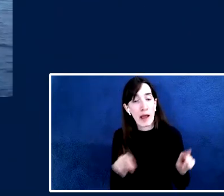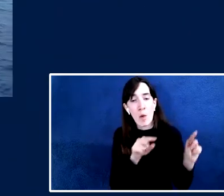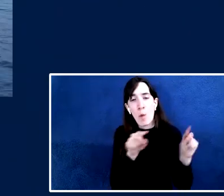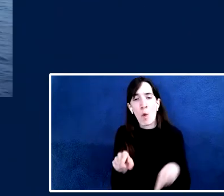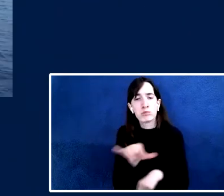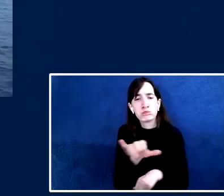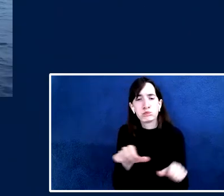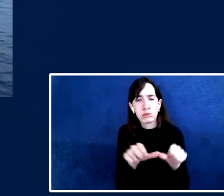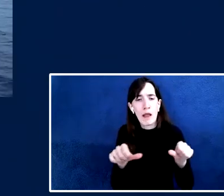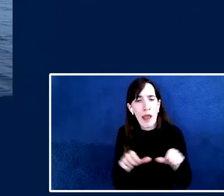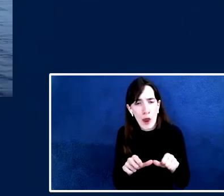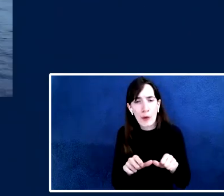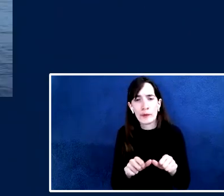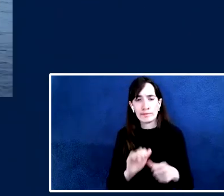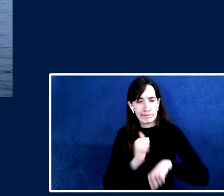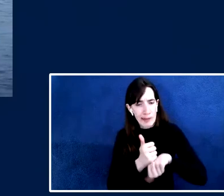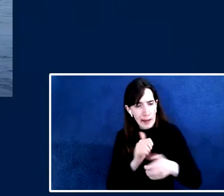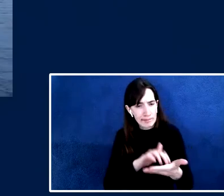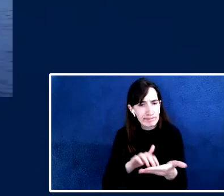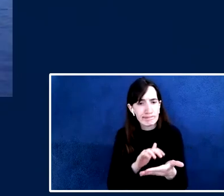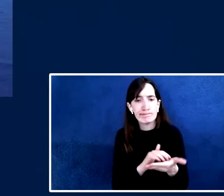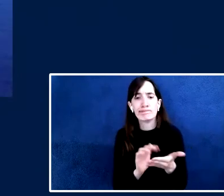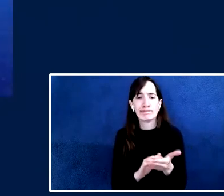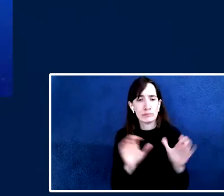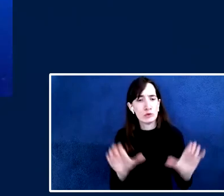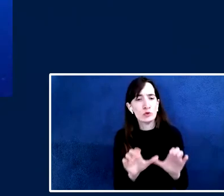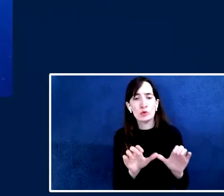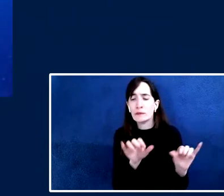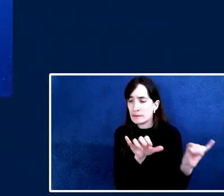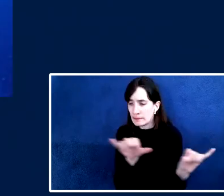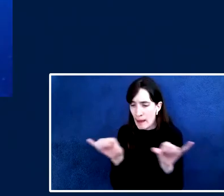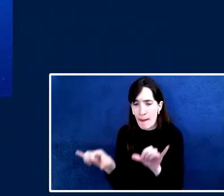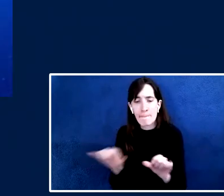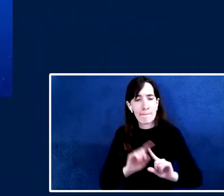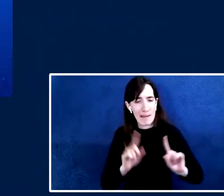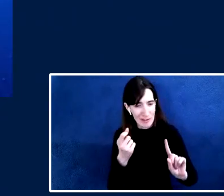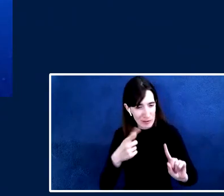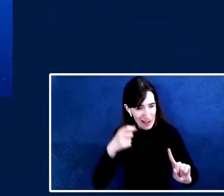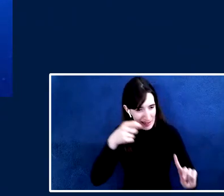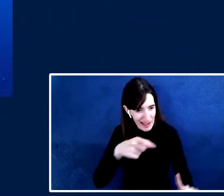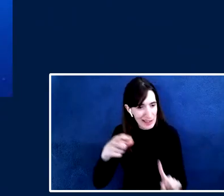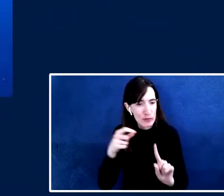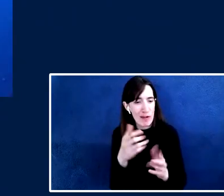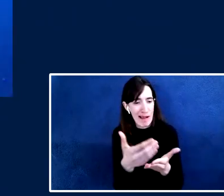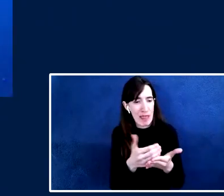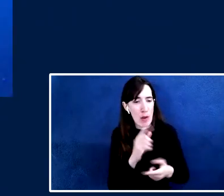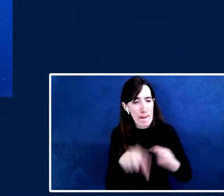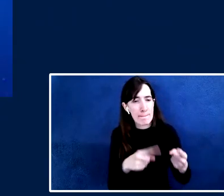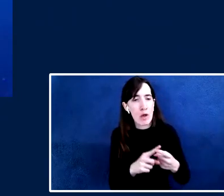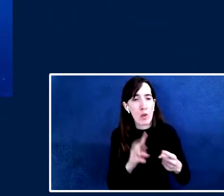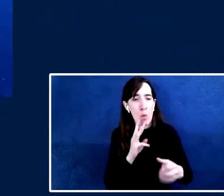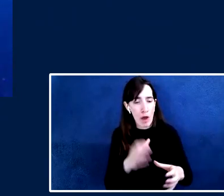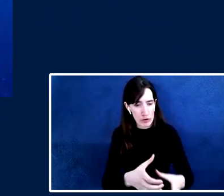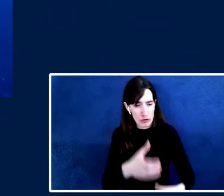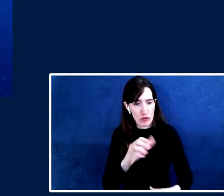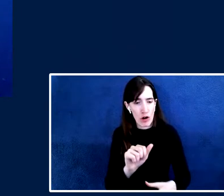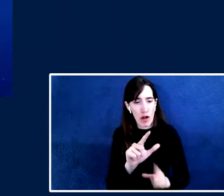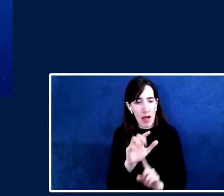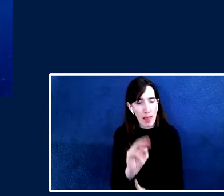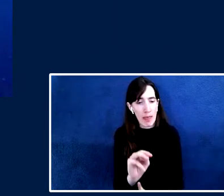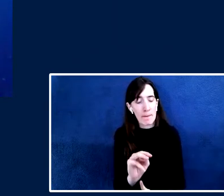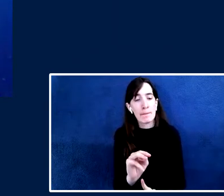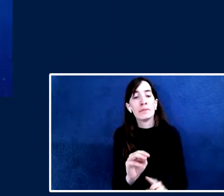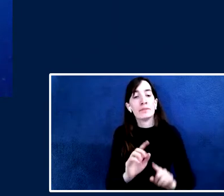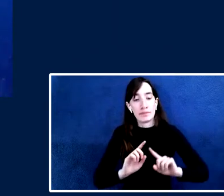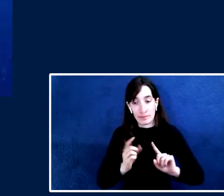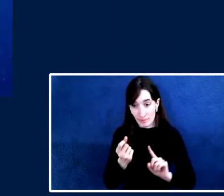the same thing, survey a specific spot, but they use their sensors to gather information about the water column and they collect water samples rather than using